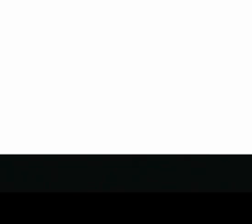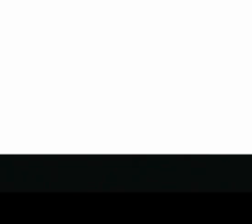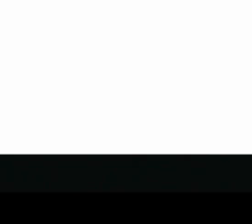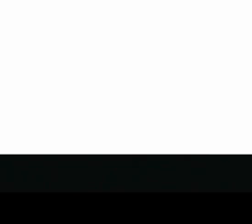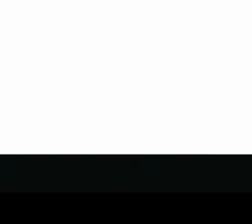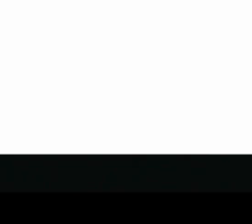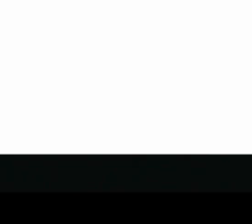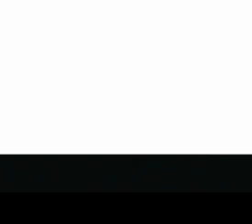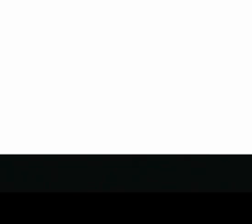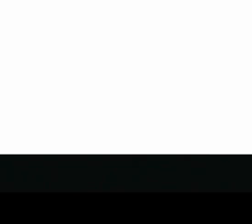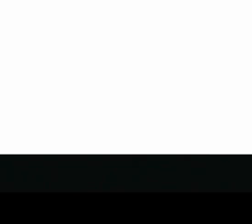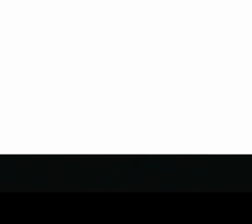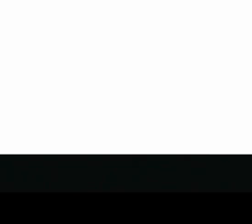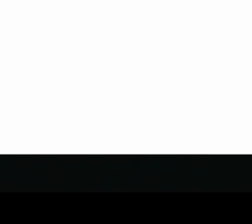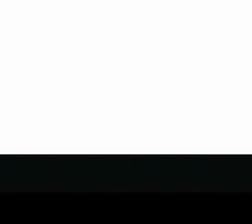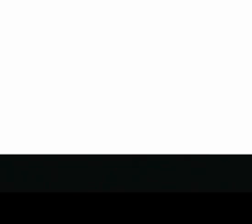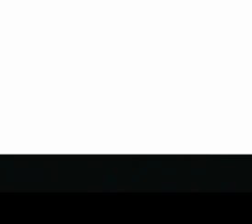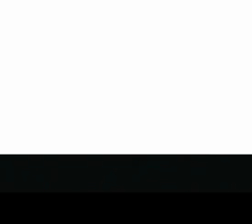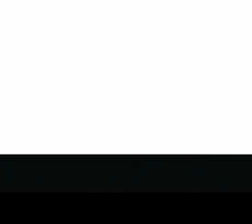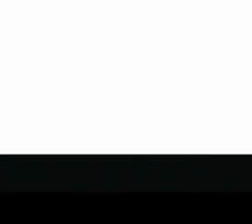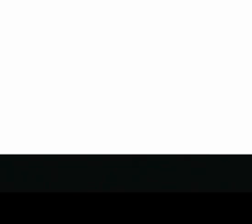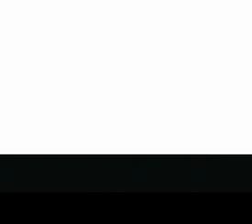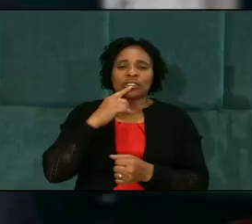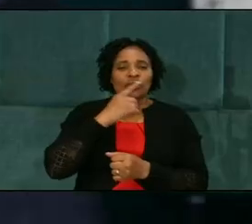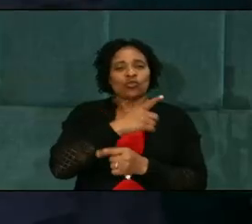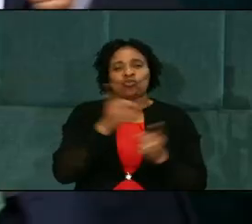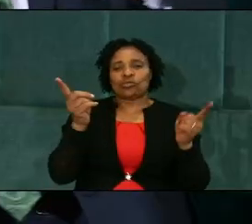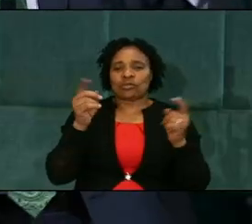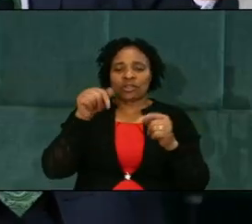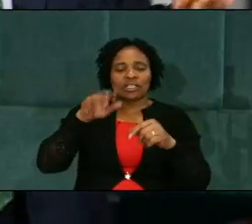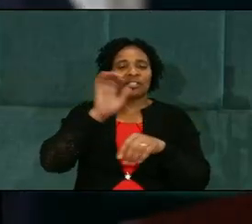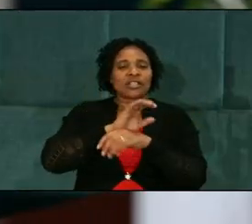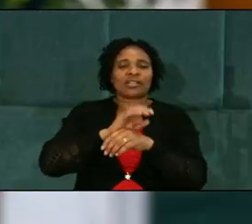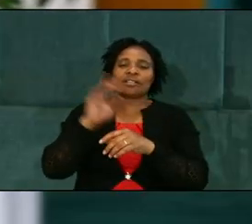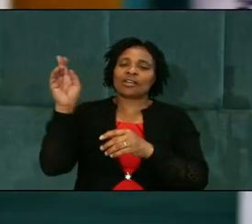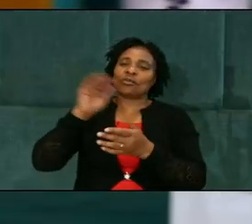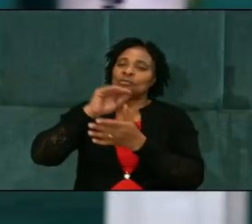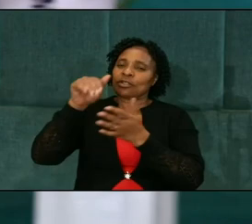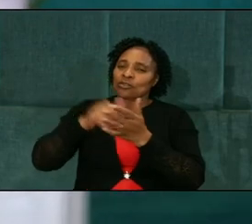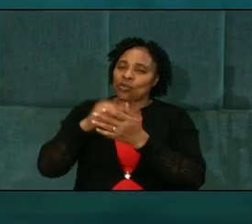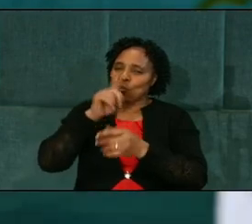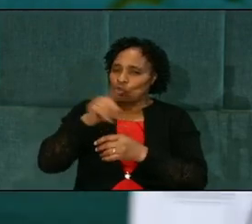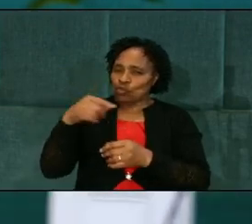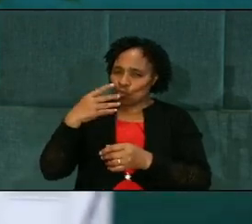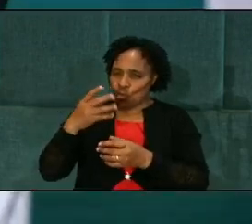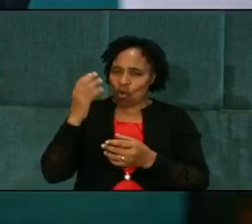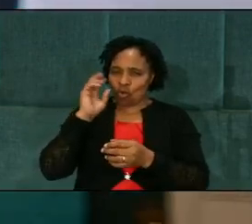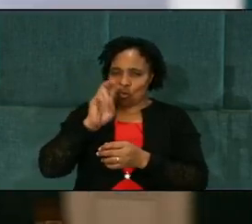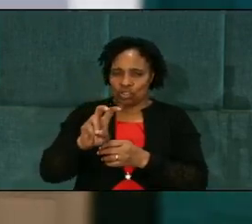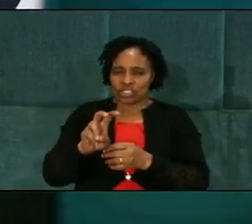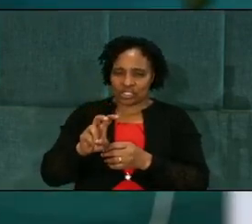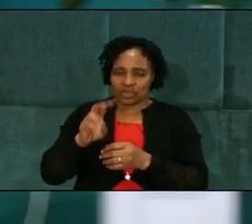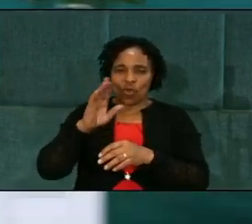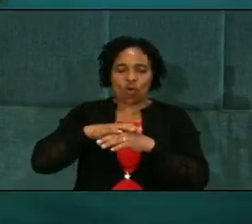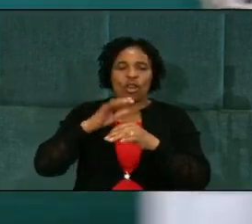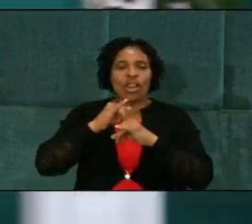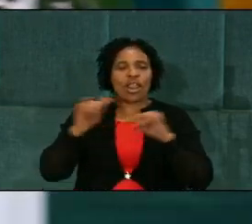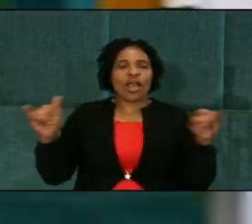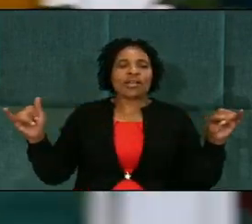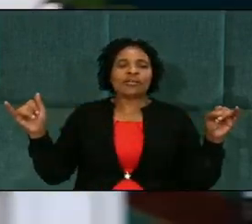You say you're rich. And I'm going to tell this church, Nairobi Central, and those of you watching online, it's the